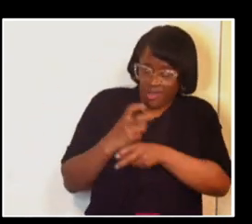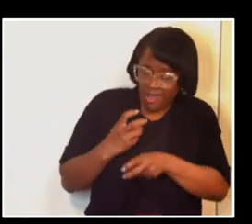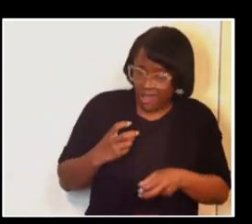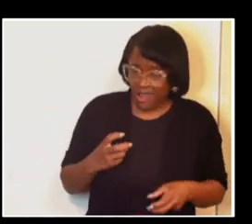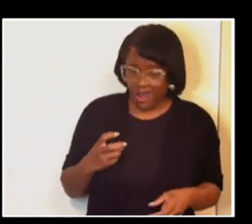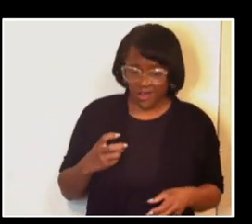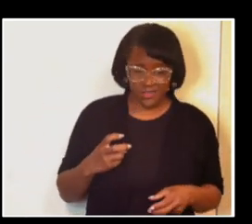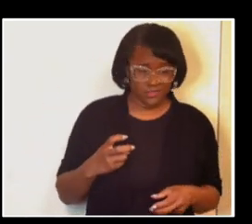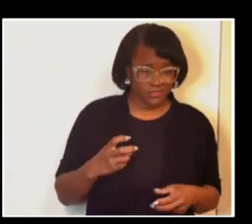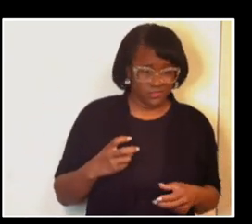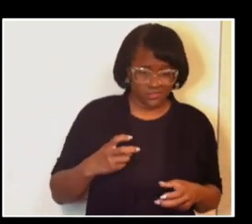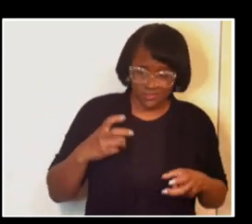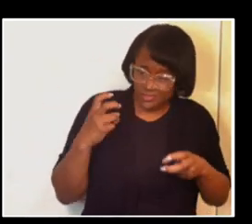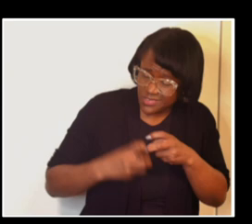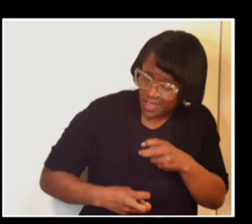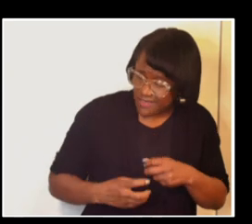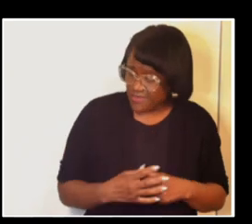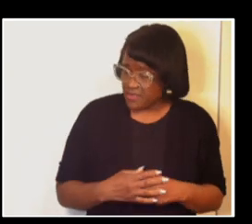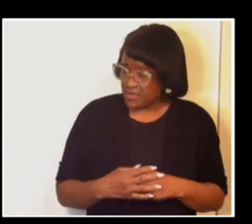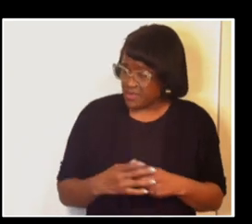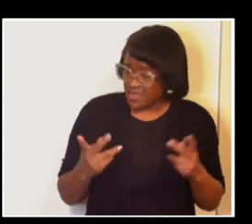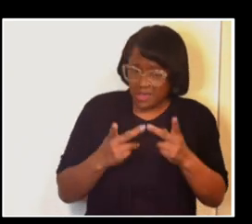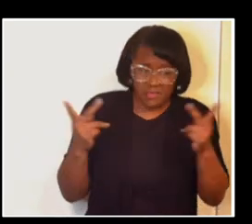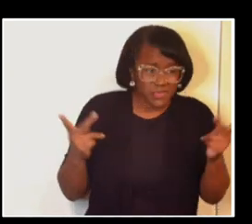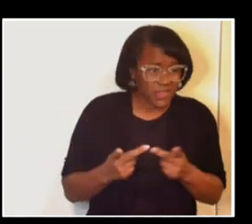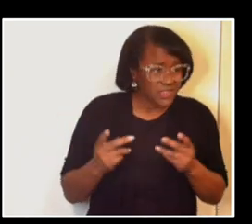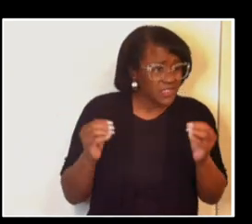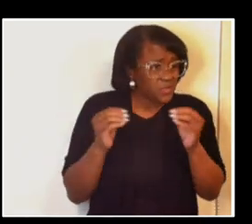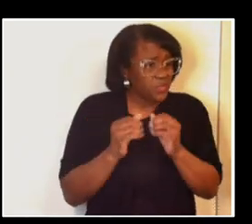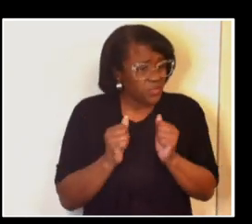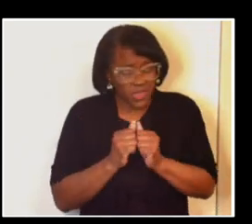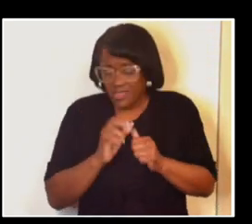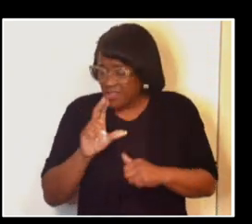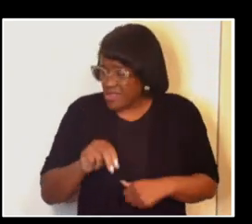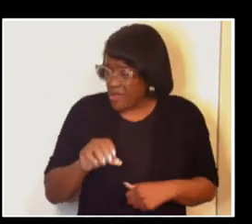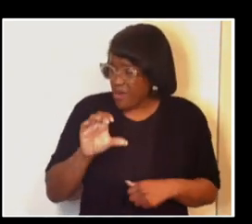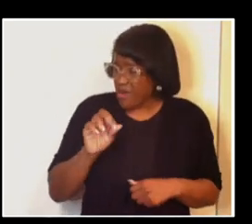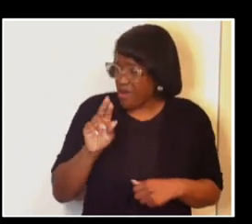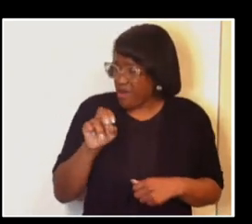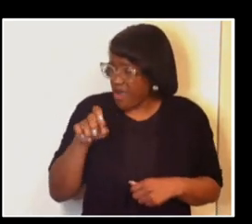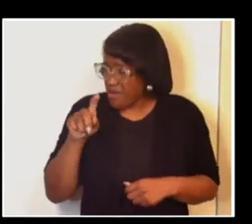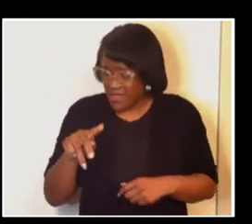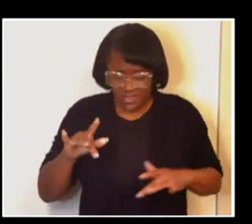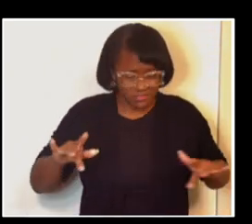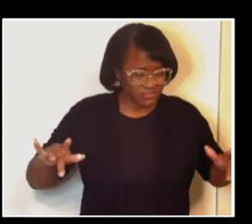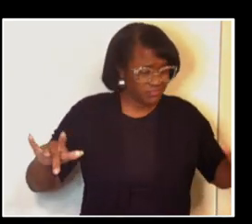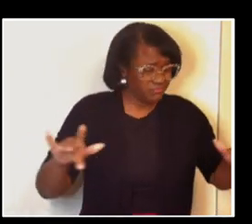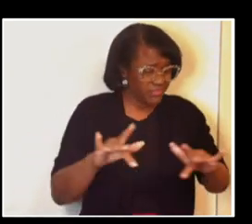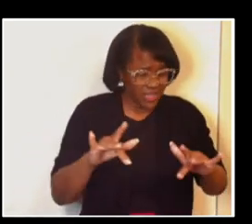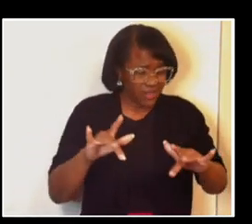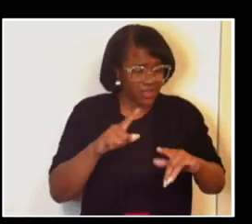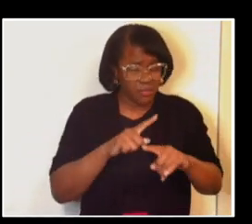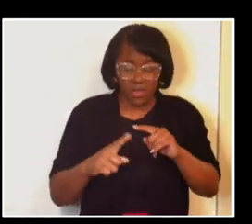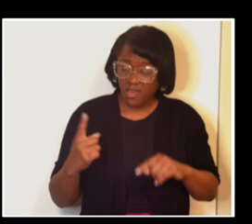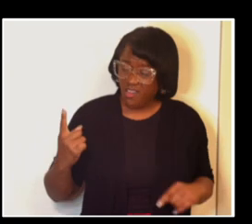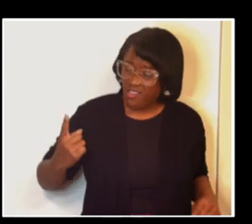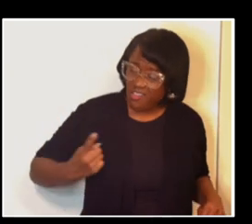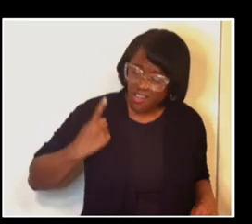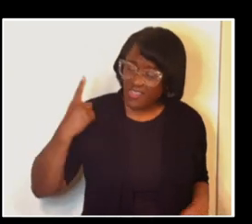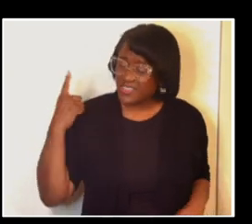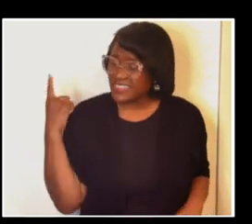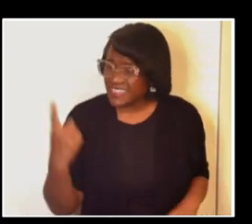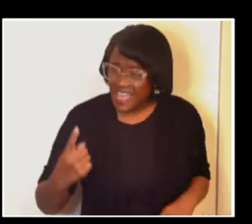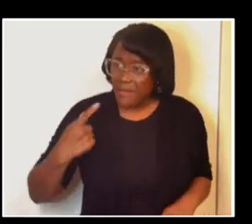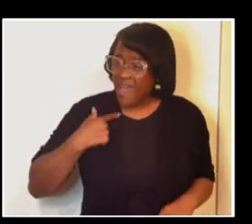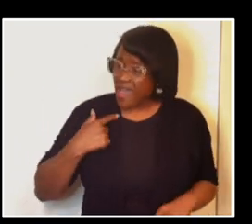up, and places with no carpet on the floor, bare. But all the time, I've been climbing